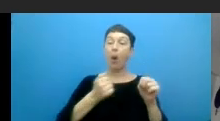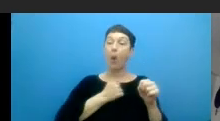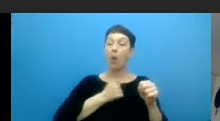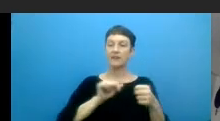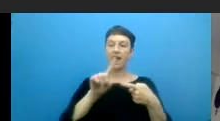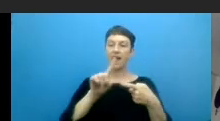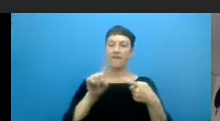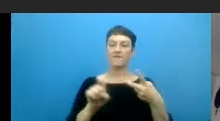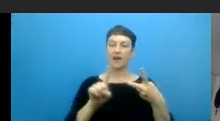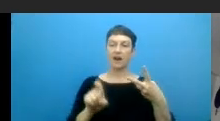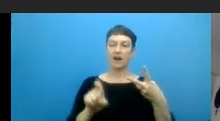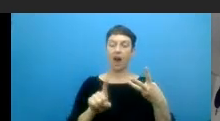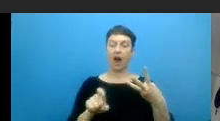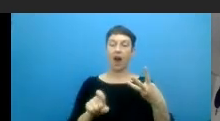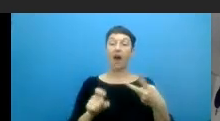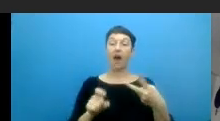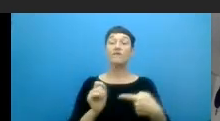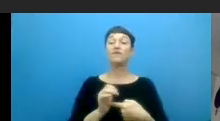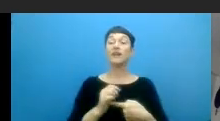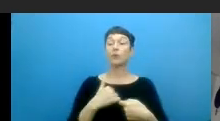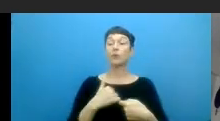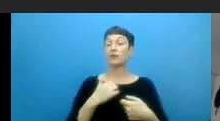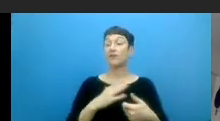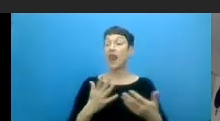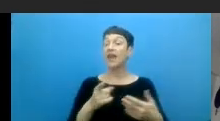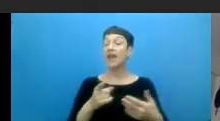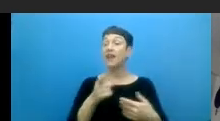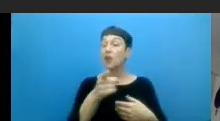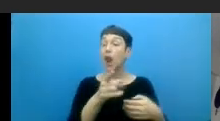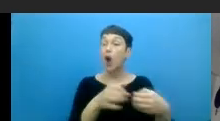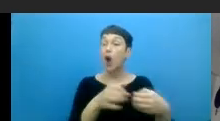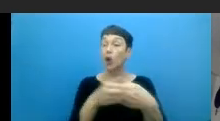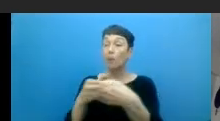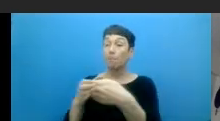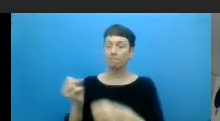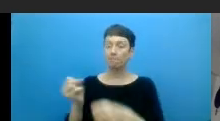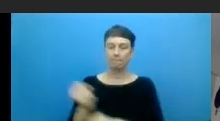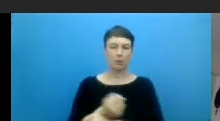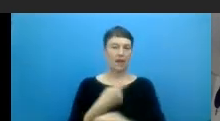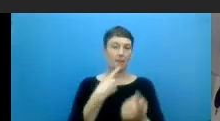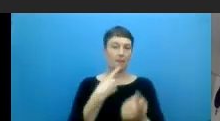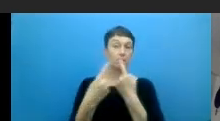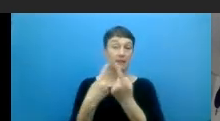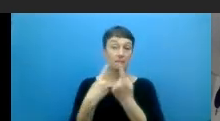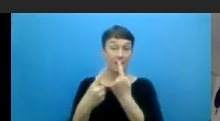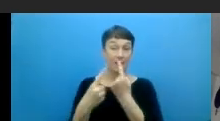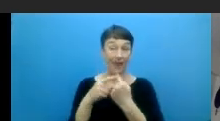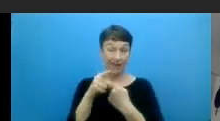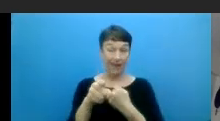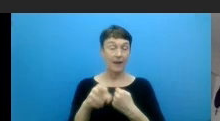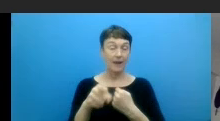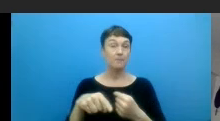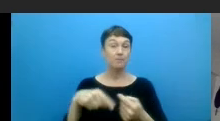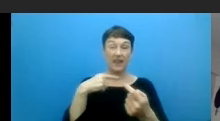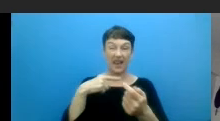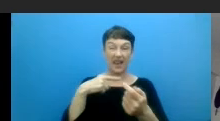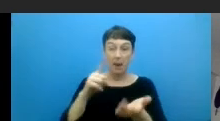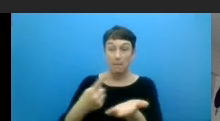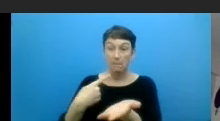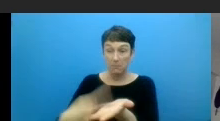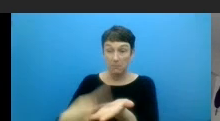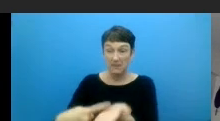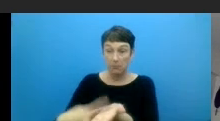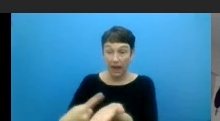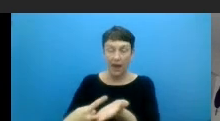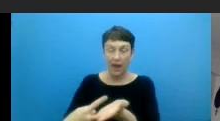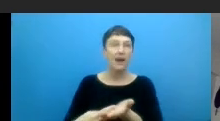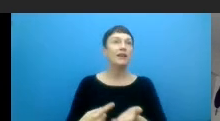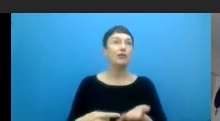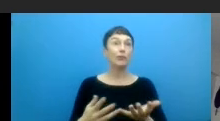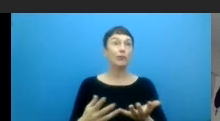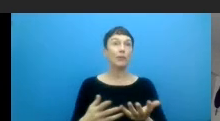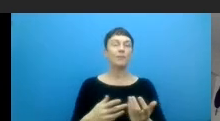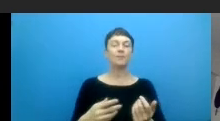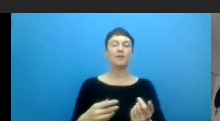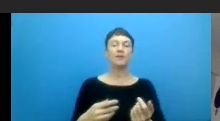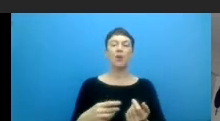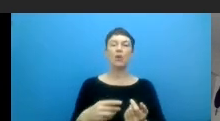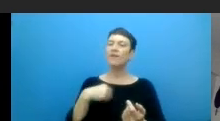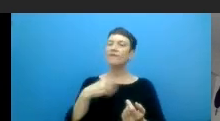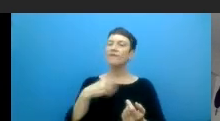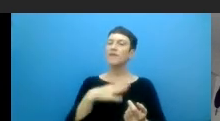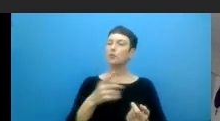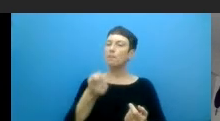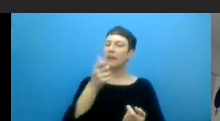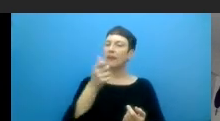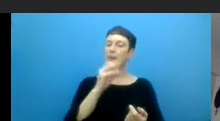questions, the questions that we want the different groups to discuss, and just talk a little bit about the pros and cons.